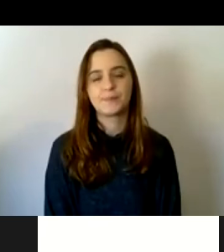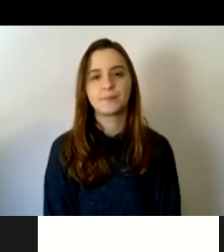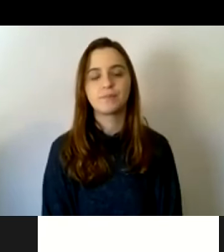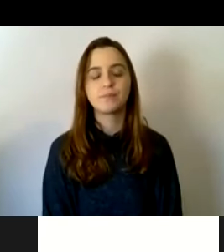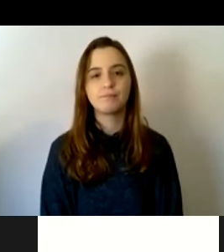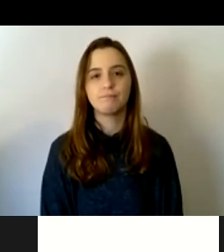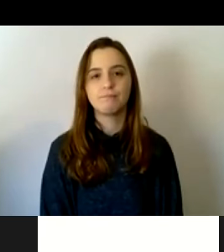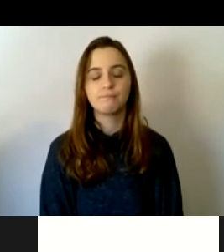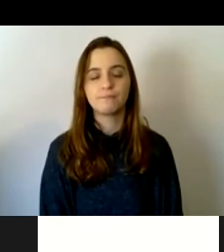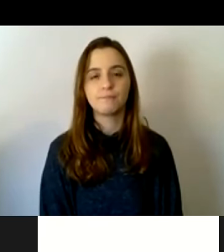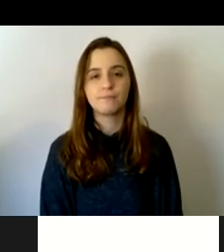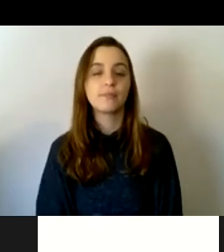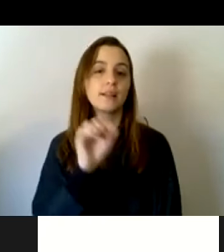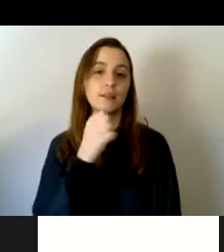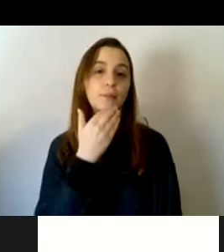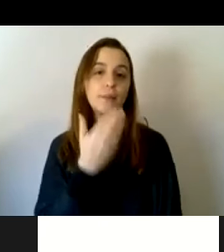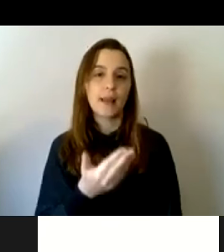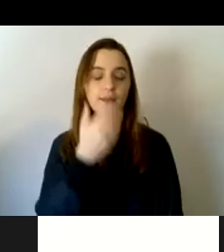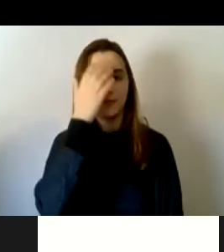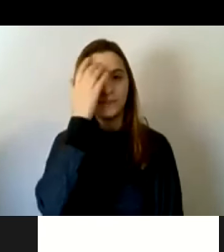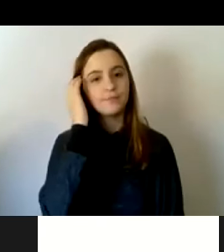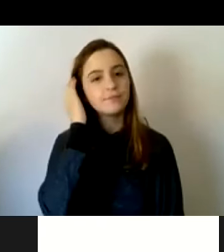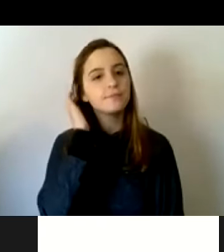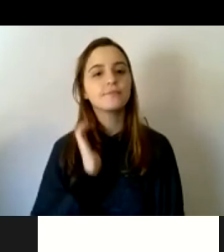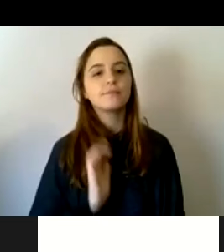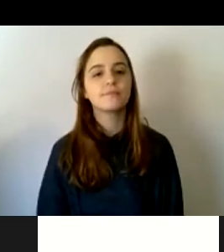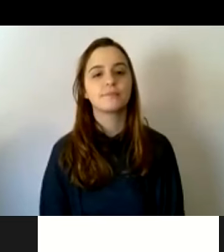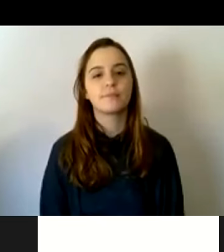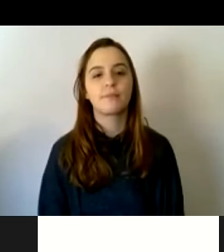Yes, thank you. Zoltan, would you care to share your ideas?